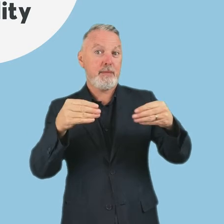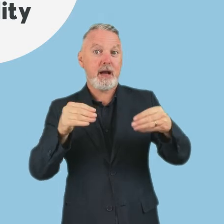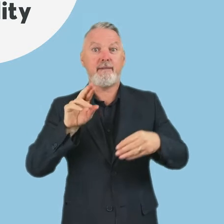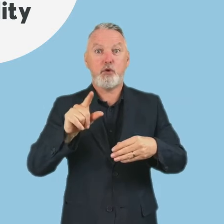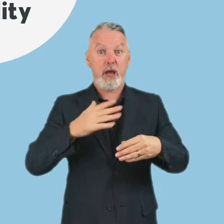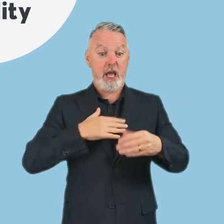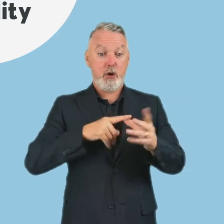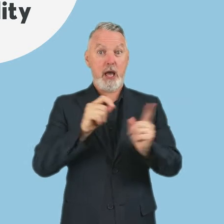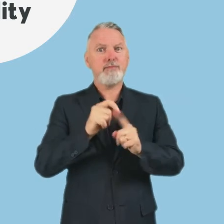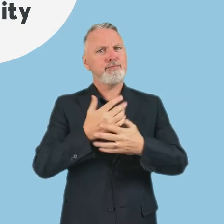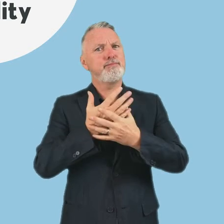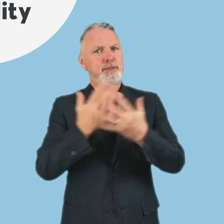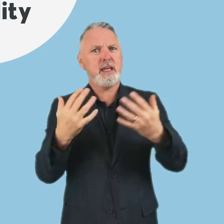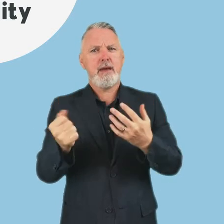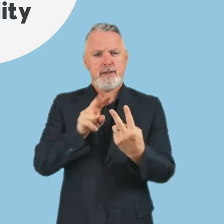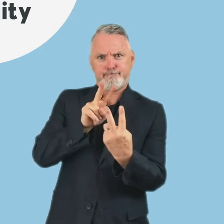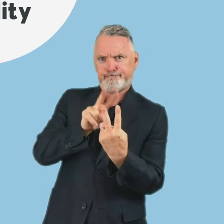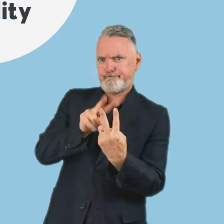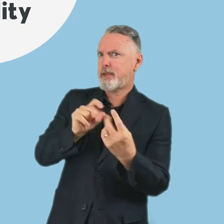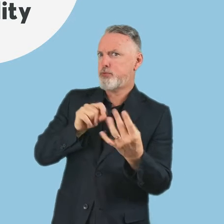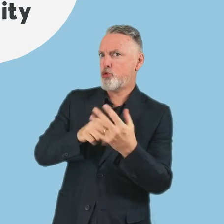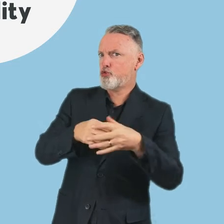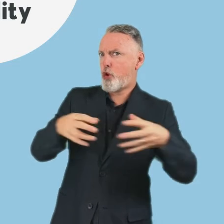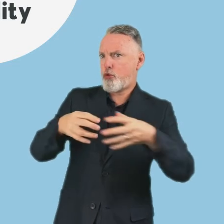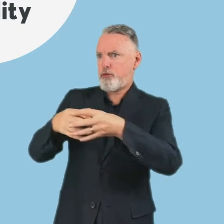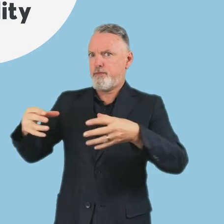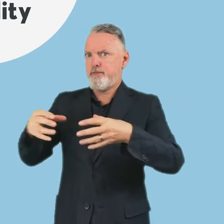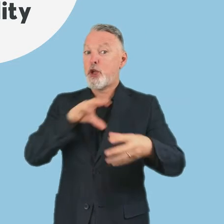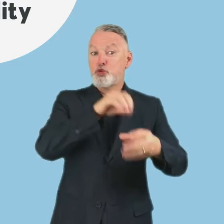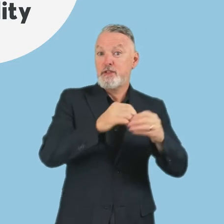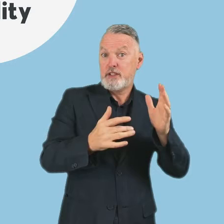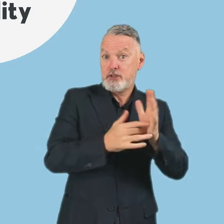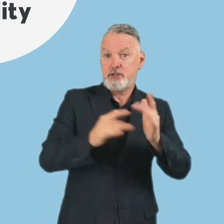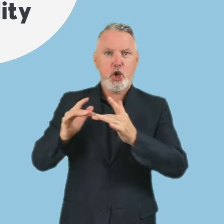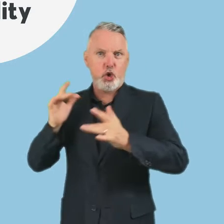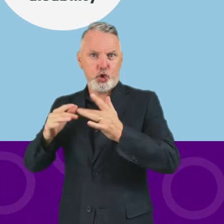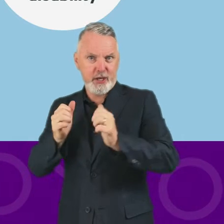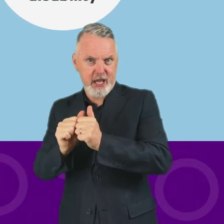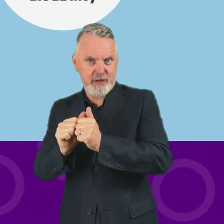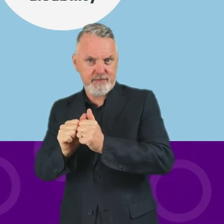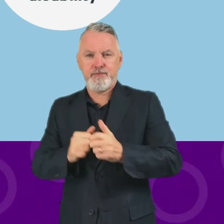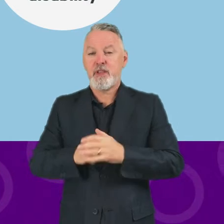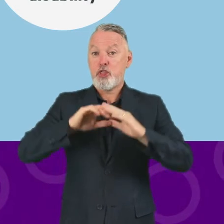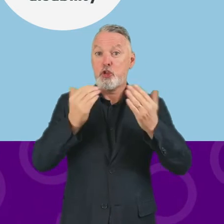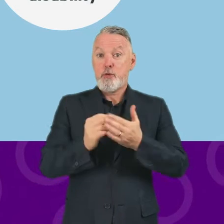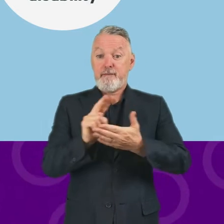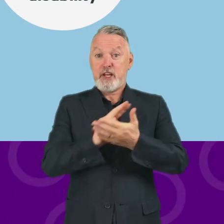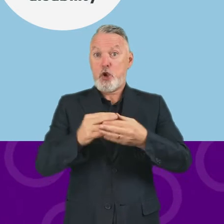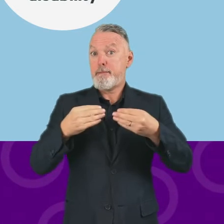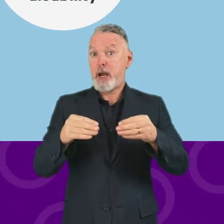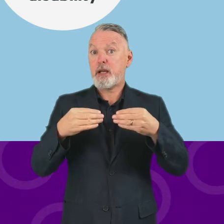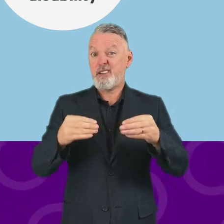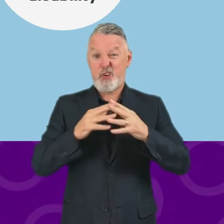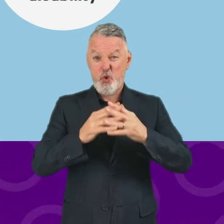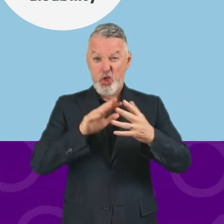App is huge and consists of two areas of significant growth: inclusive technology and online gaming. The global video gaming market is currently